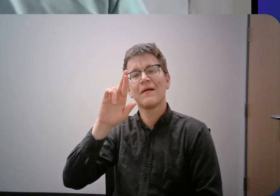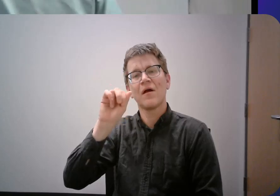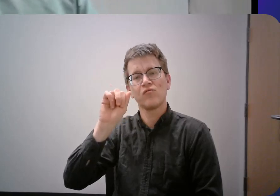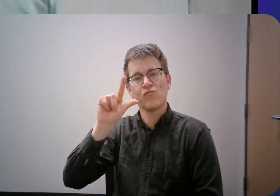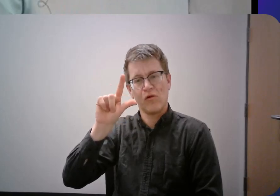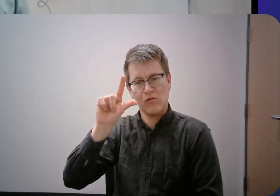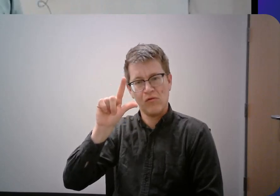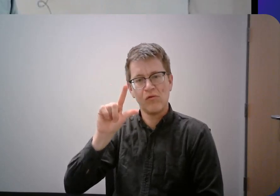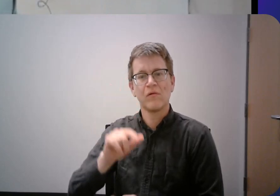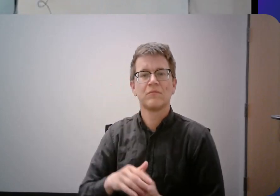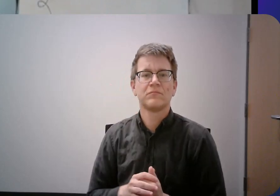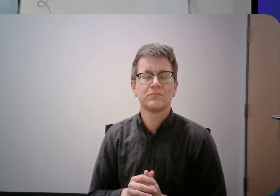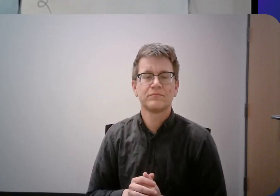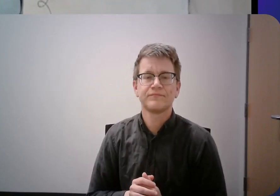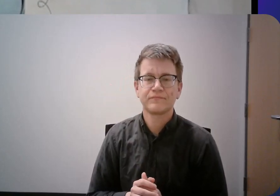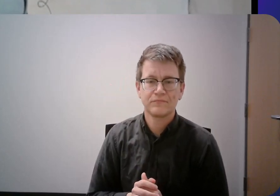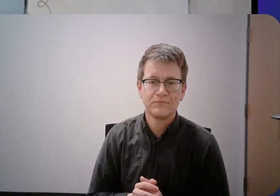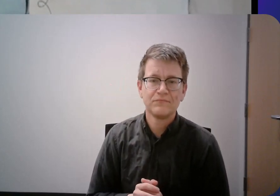Rounds are called cocci.